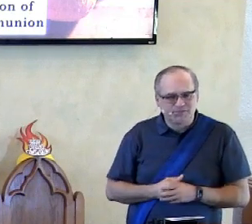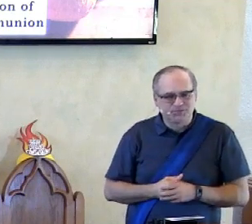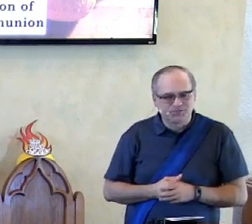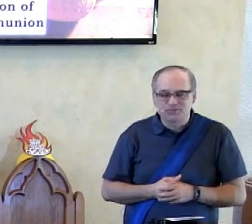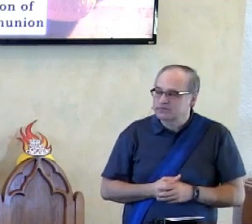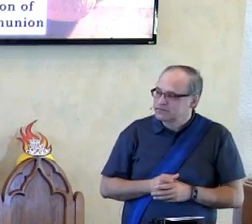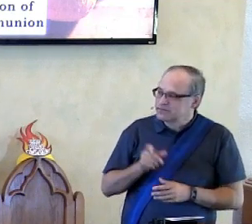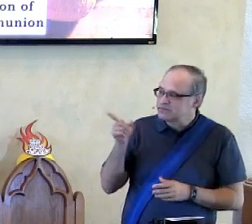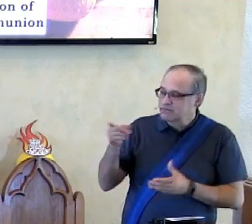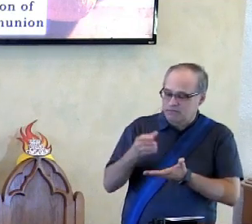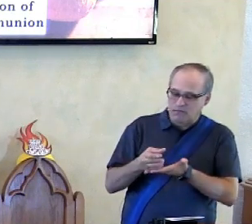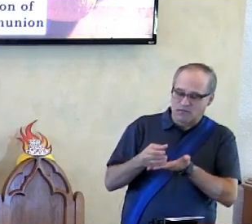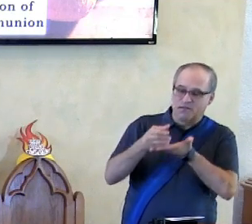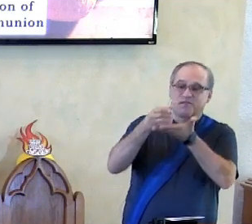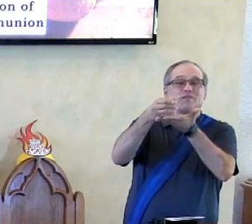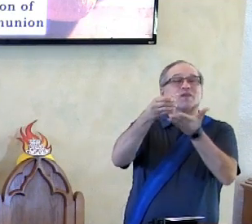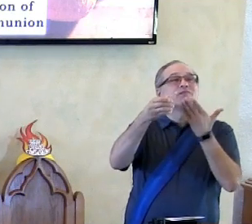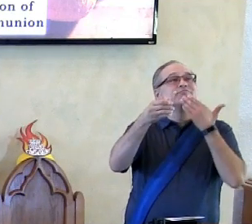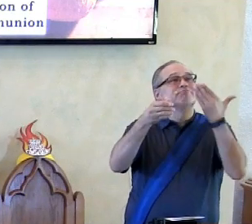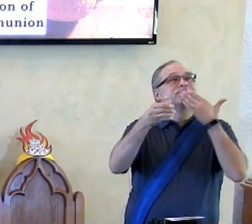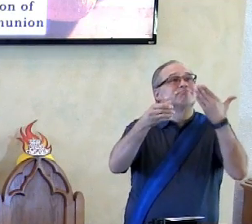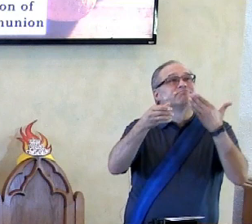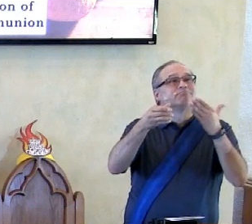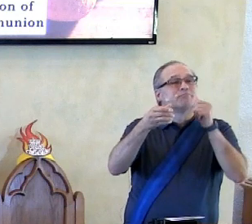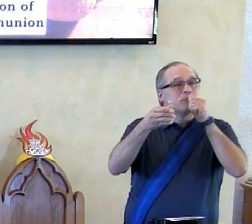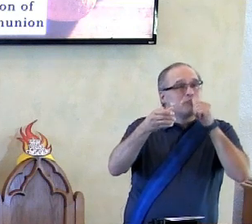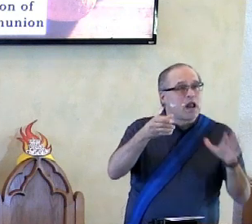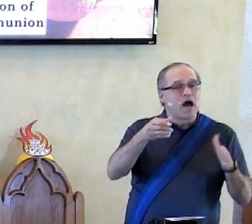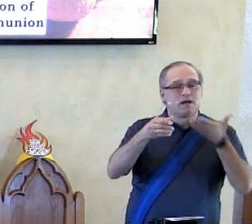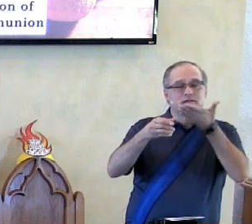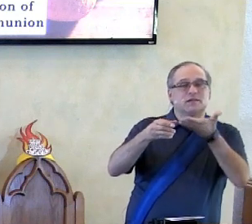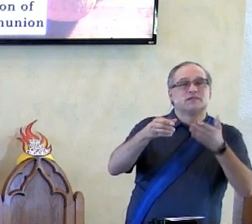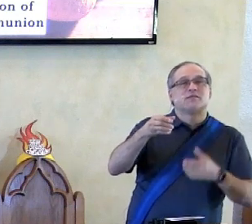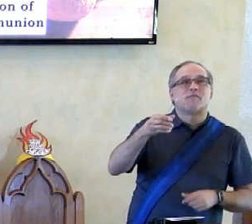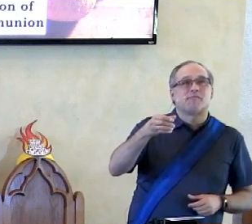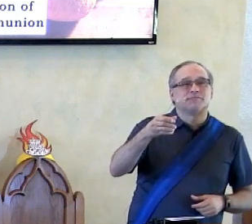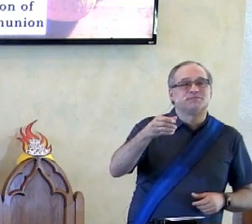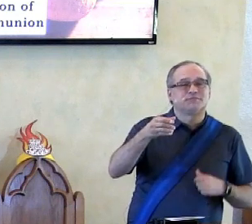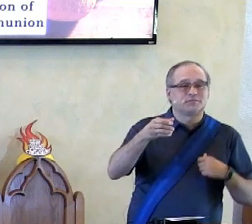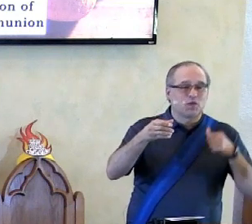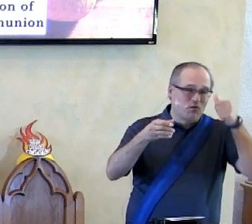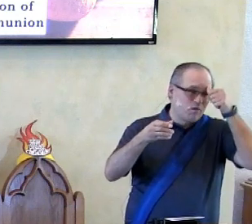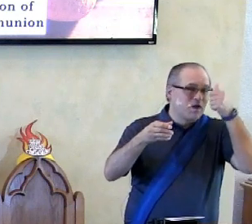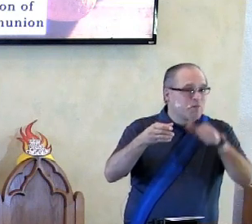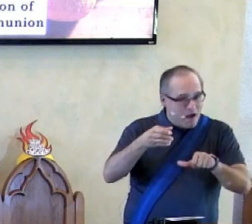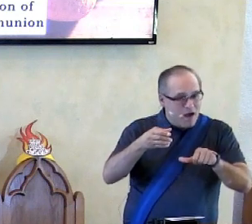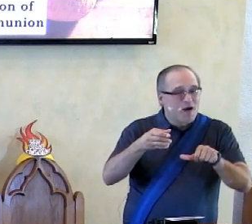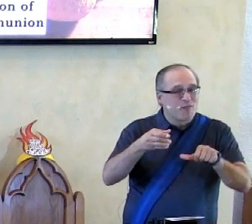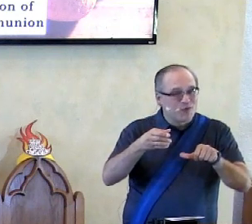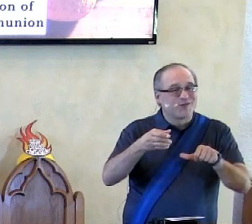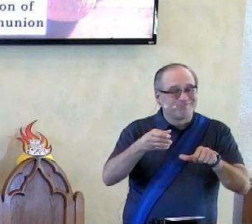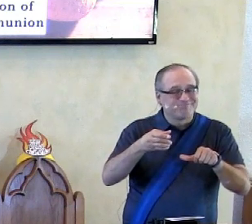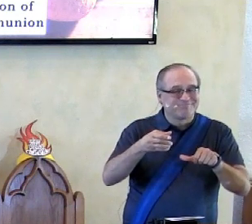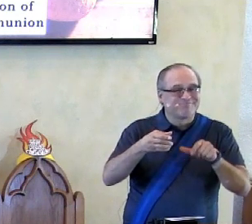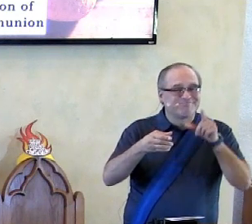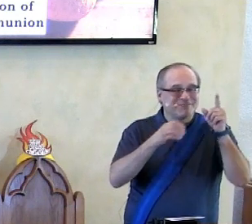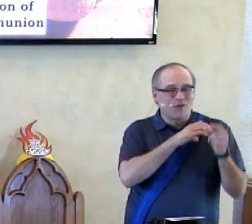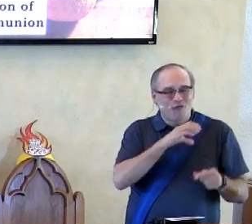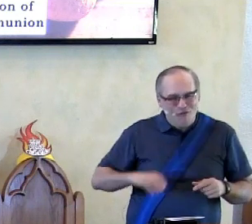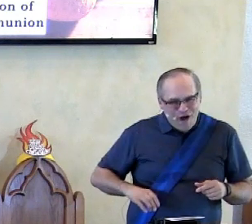give thanks for it. We ask God to bless it. And we remember Christ, who offered us the cup